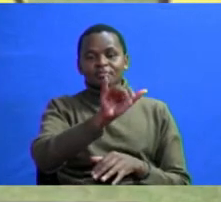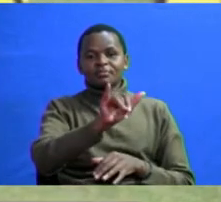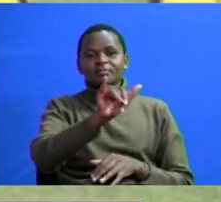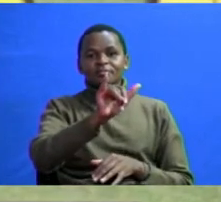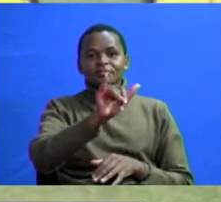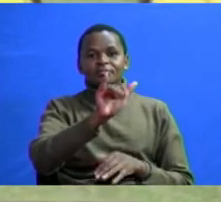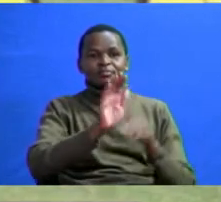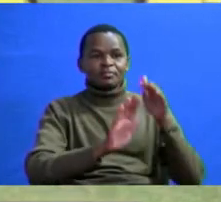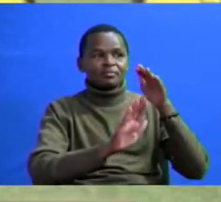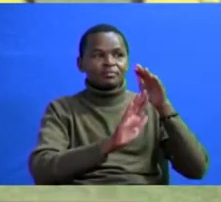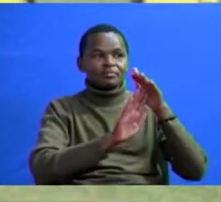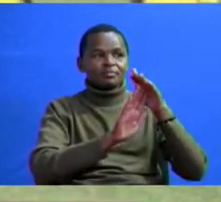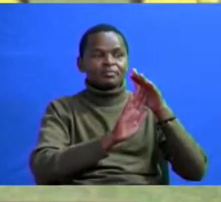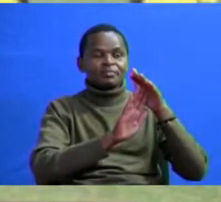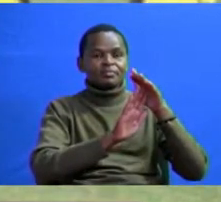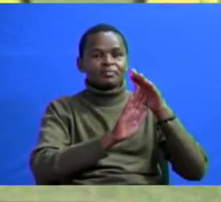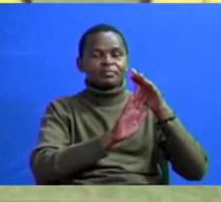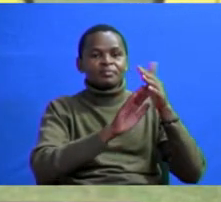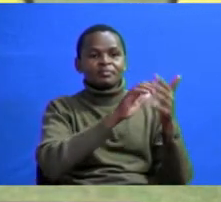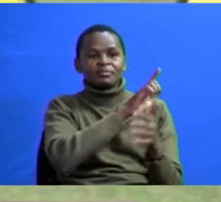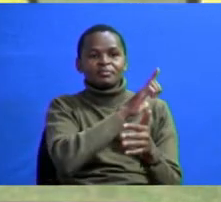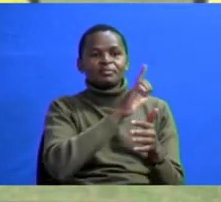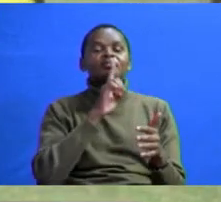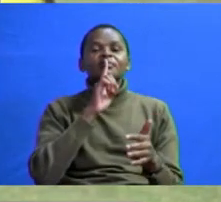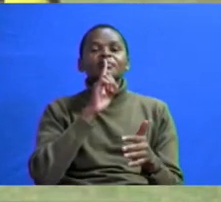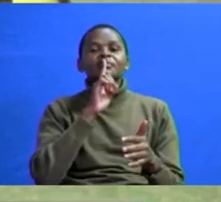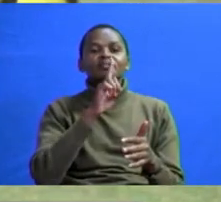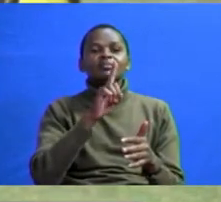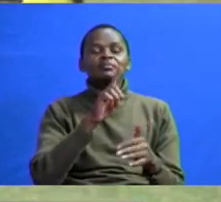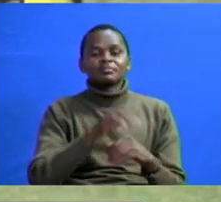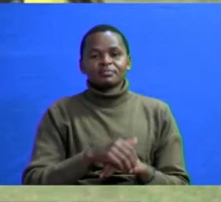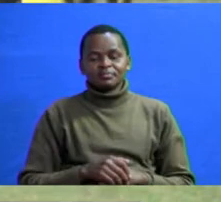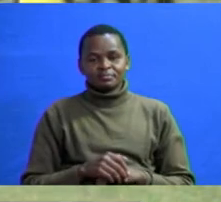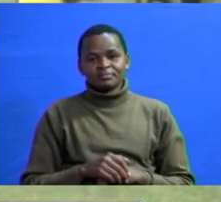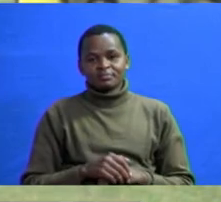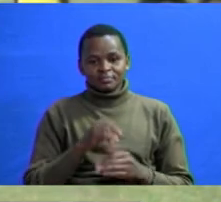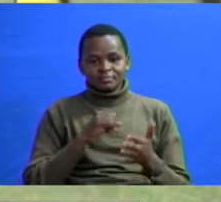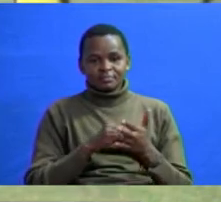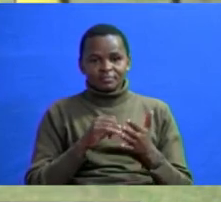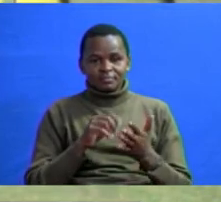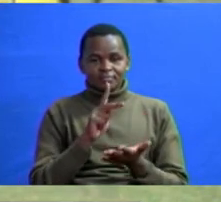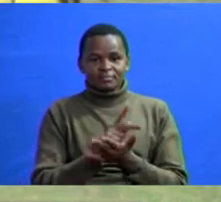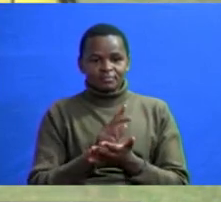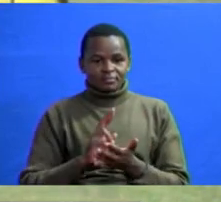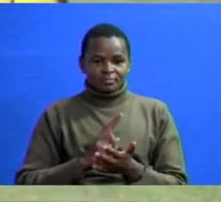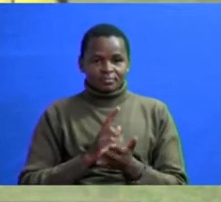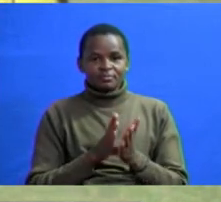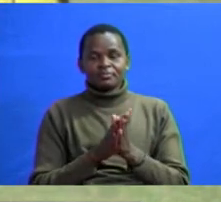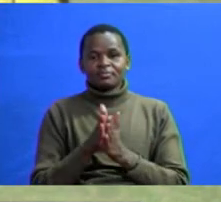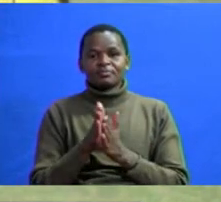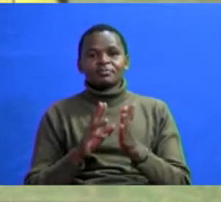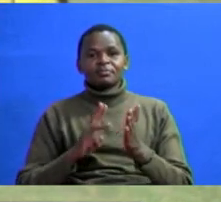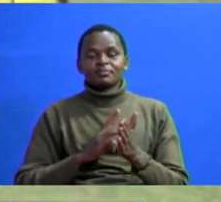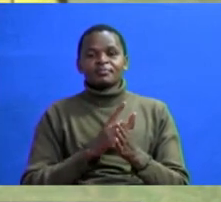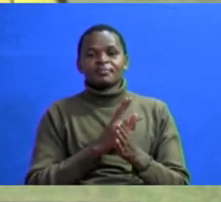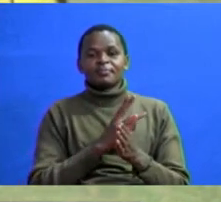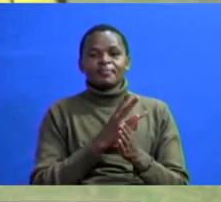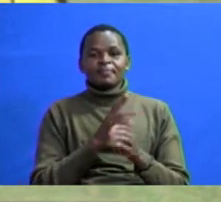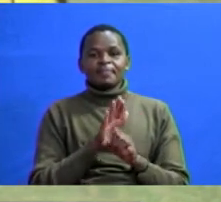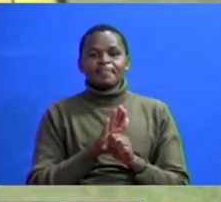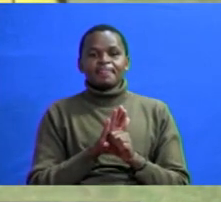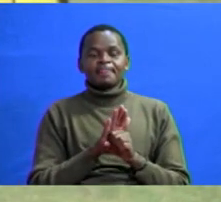being on top of the league. So it keeps us motivated. We are